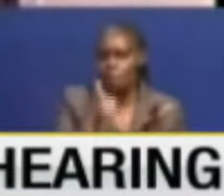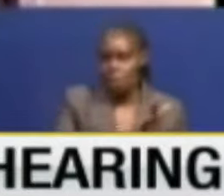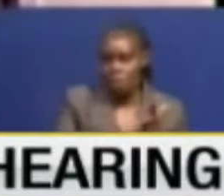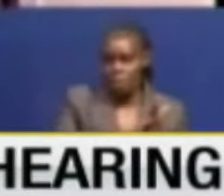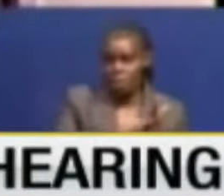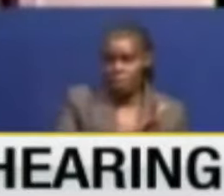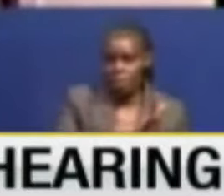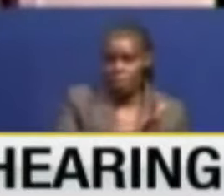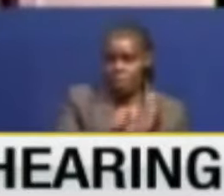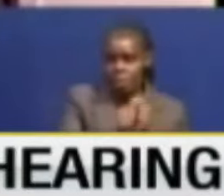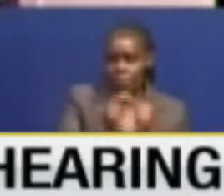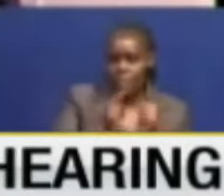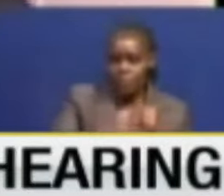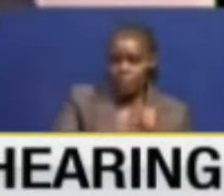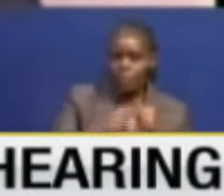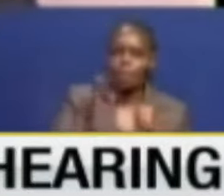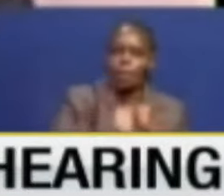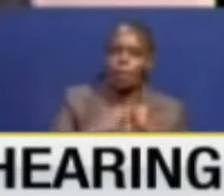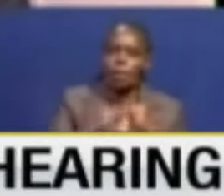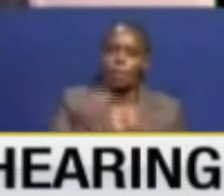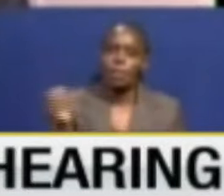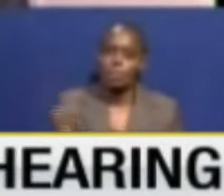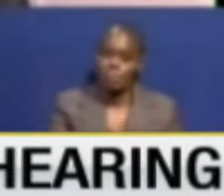dated 17th